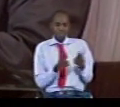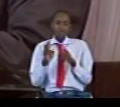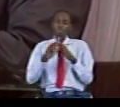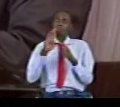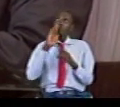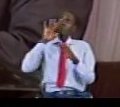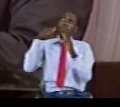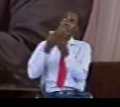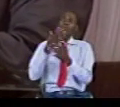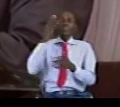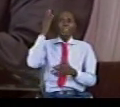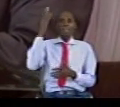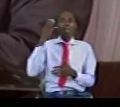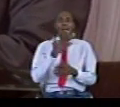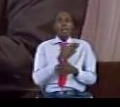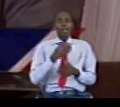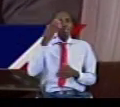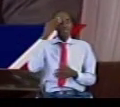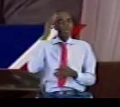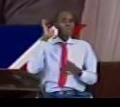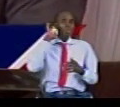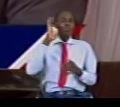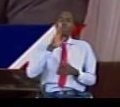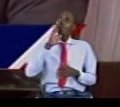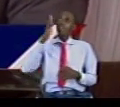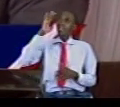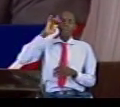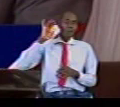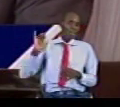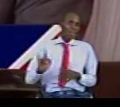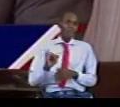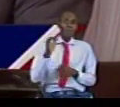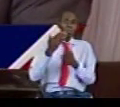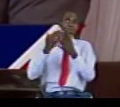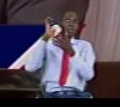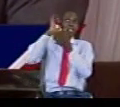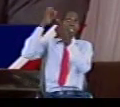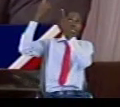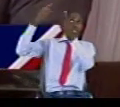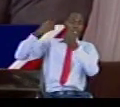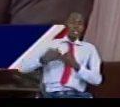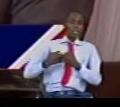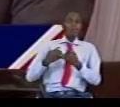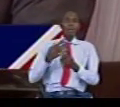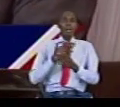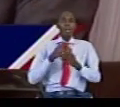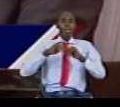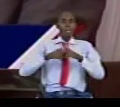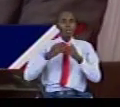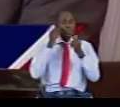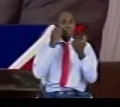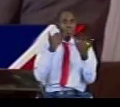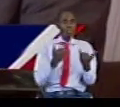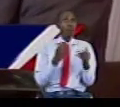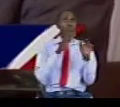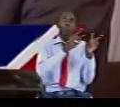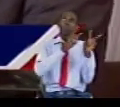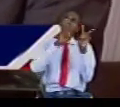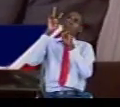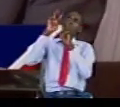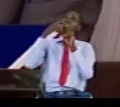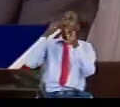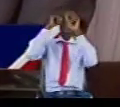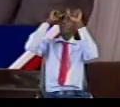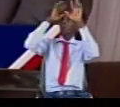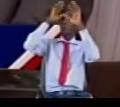he had been there from all eternity before he came to this world. And now he lifted up his eyes to heaven. And he said, Father, the